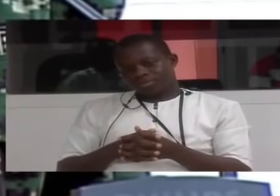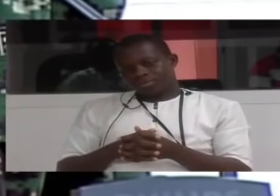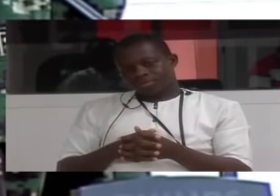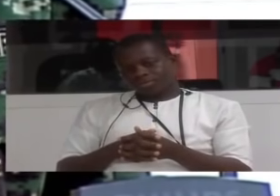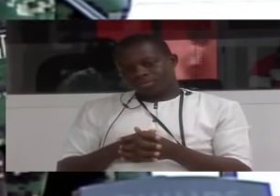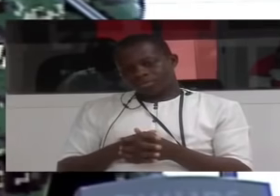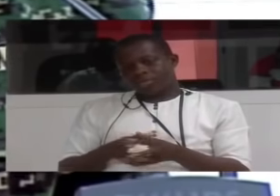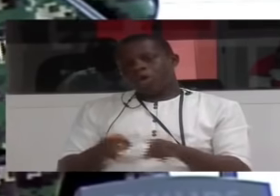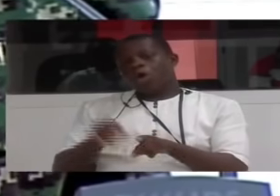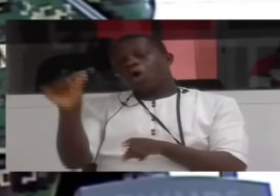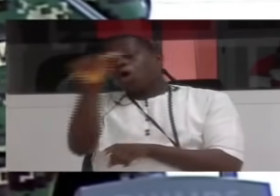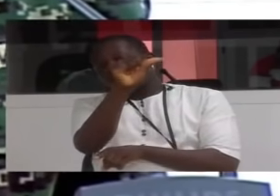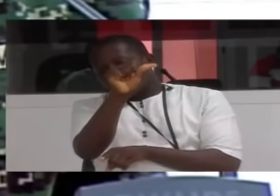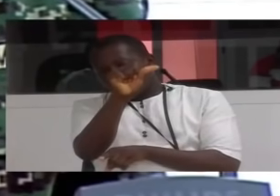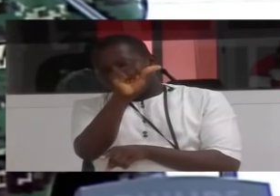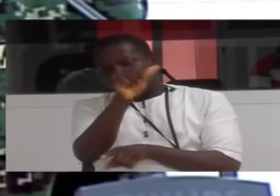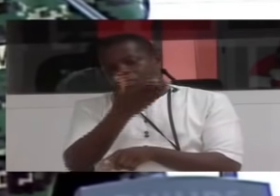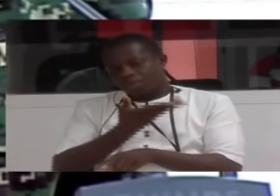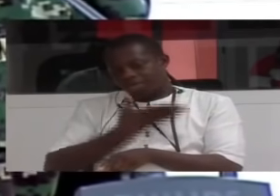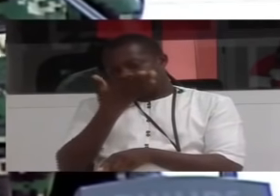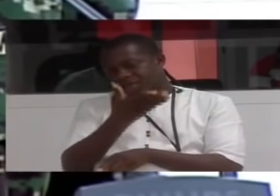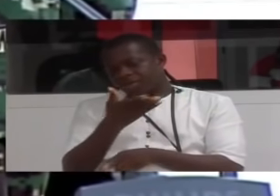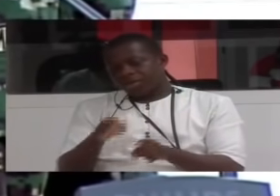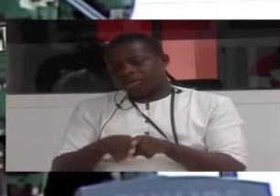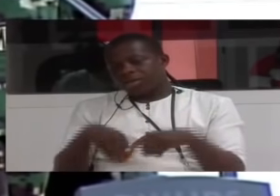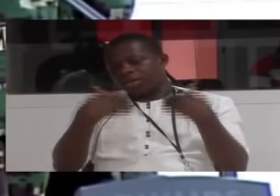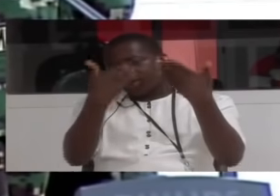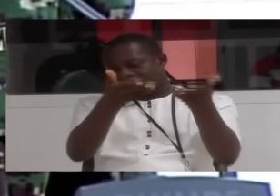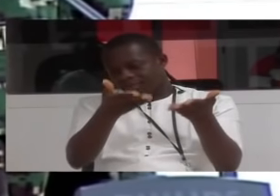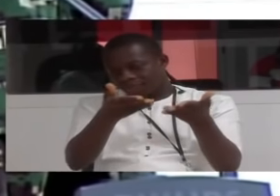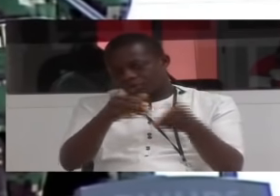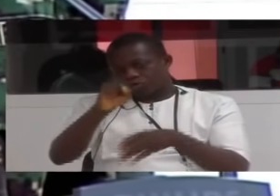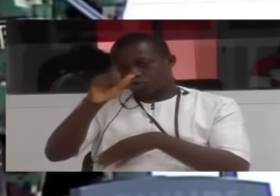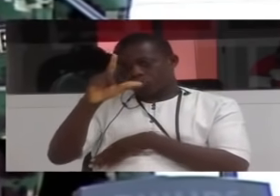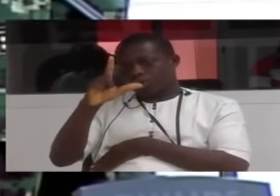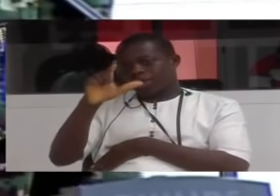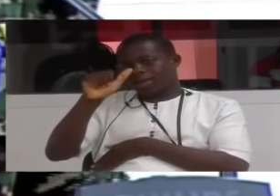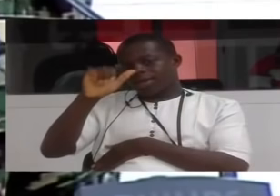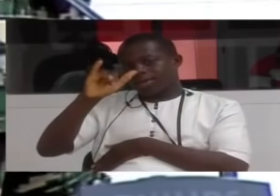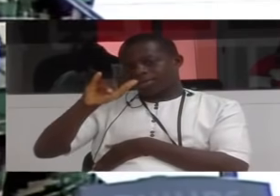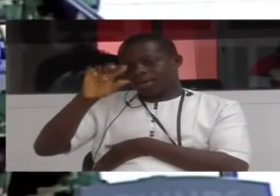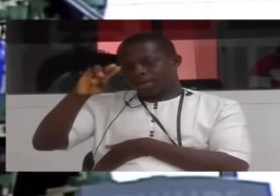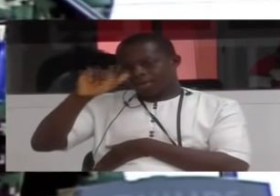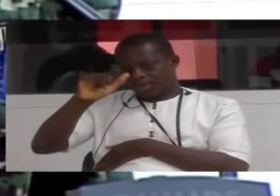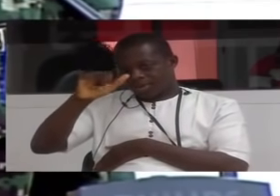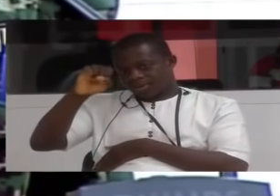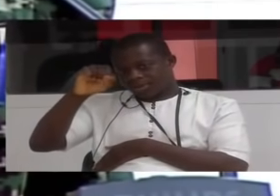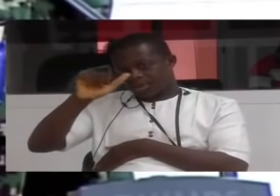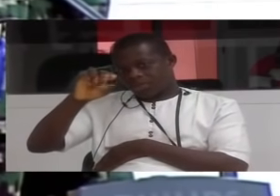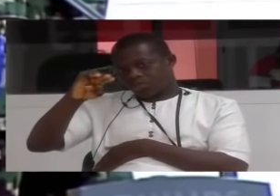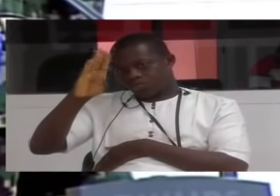Benen bum ameon. The one that he had. Mu jox ko Suleiman Sambu. He gave that to Suleiman